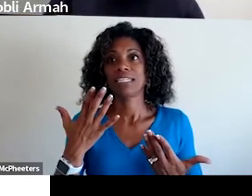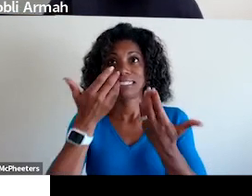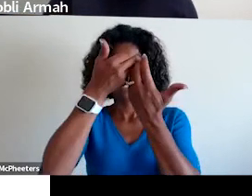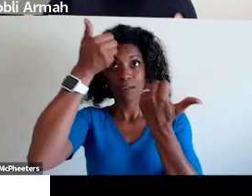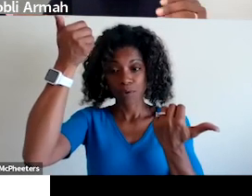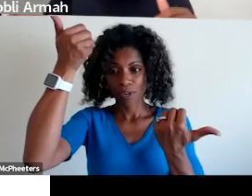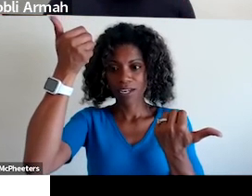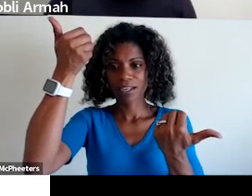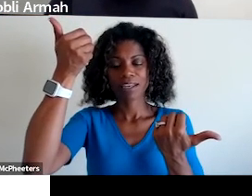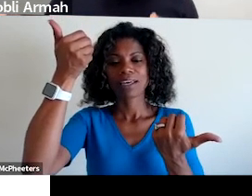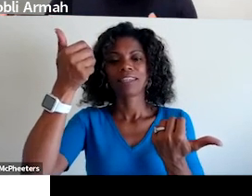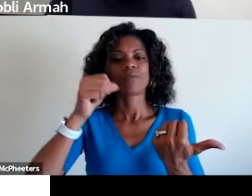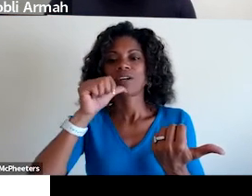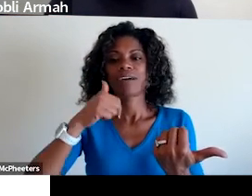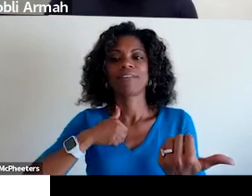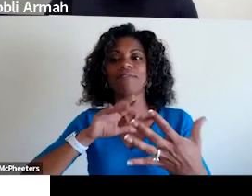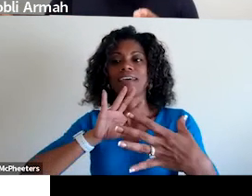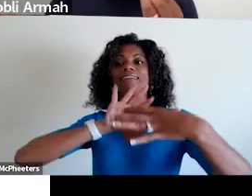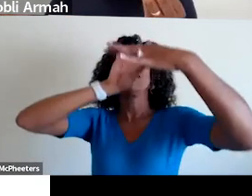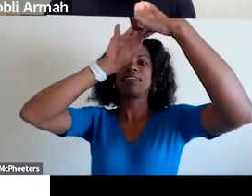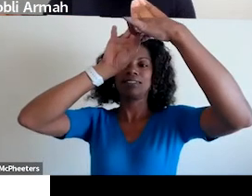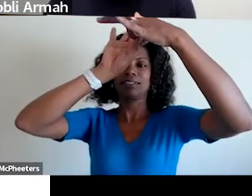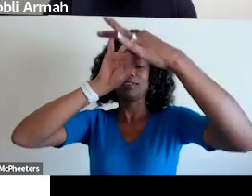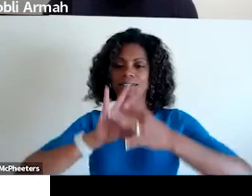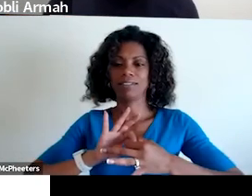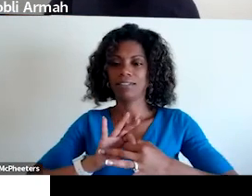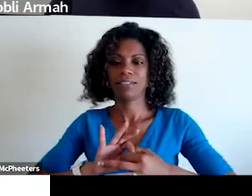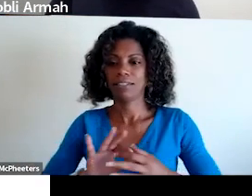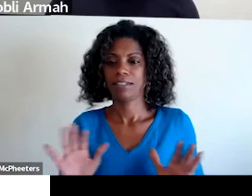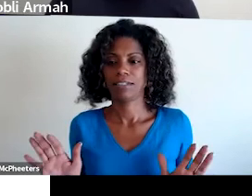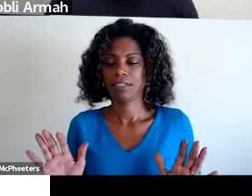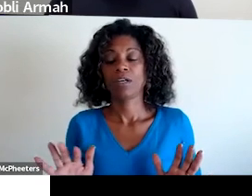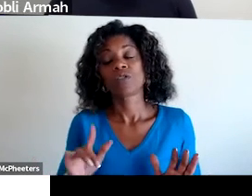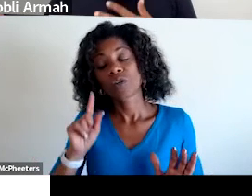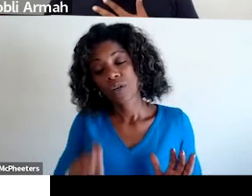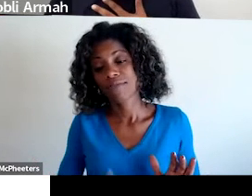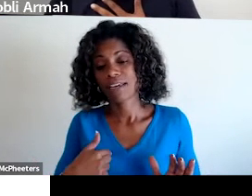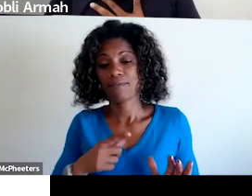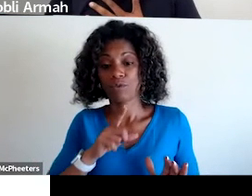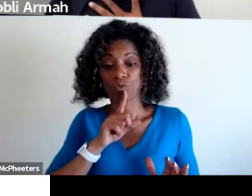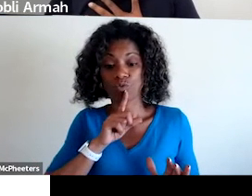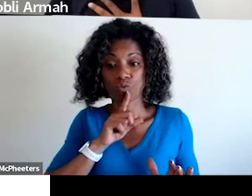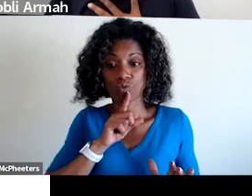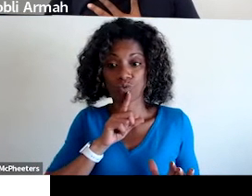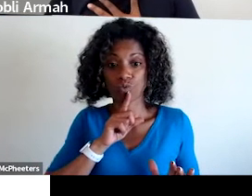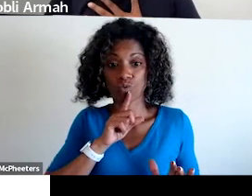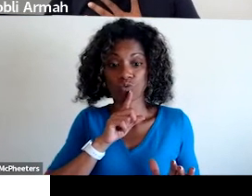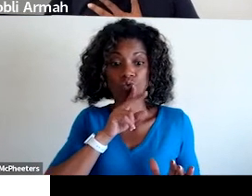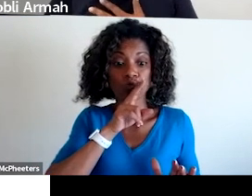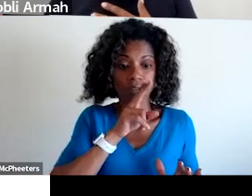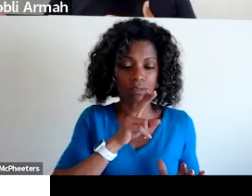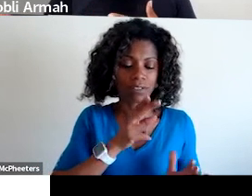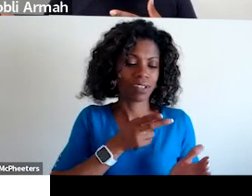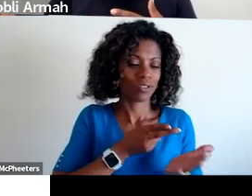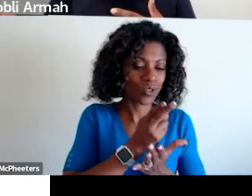our work. And so you all have to be skilled enough to have like a two truths dialogue. And, you know, to me, the two truths dialogue is